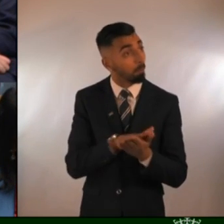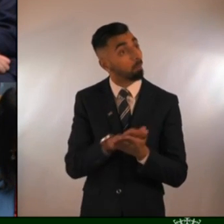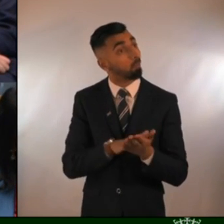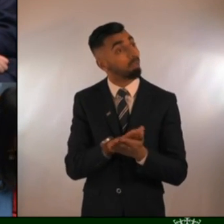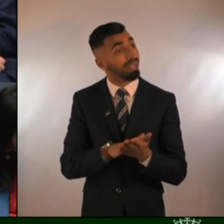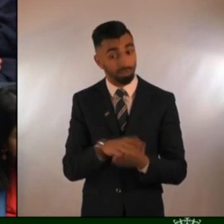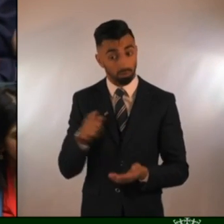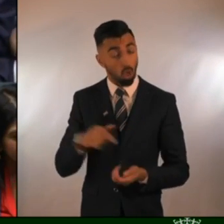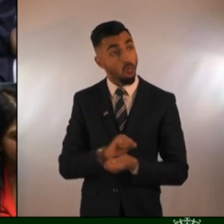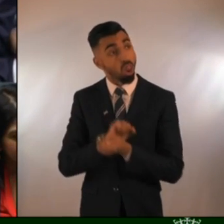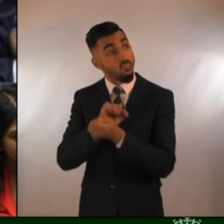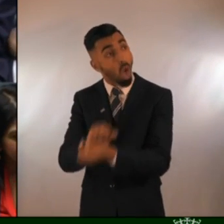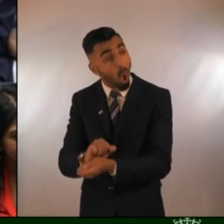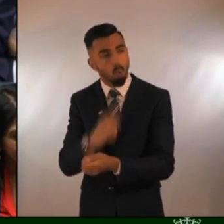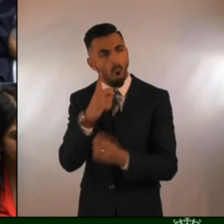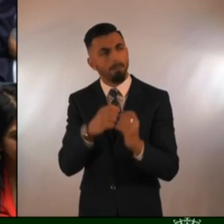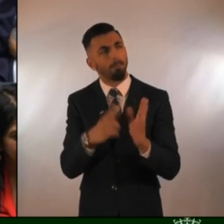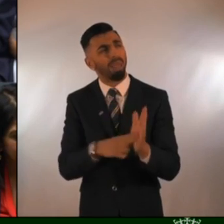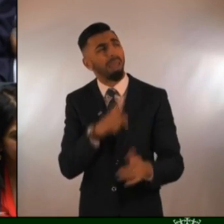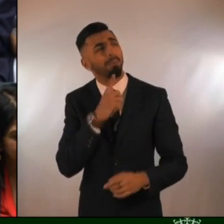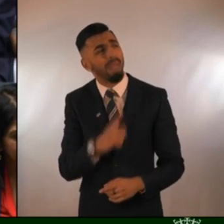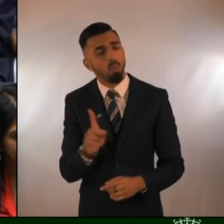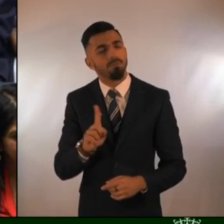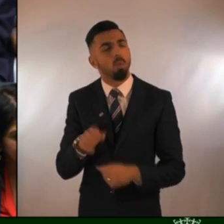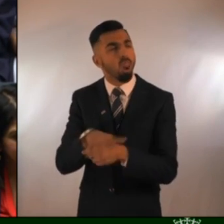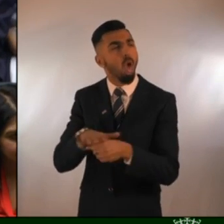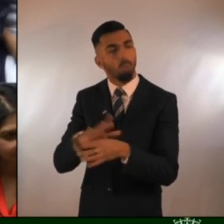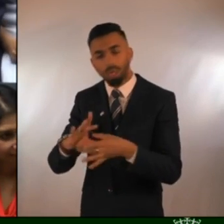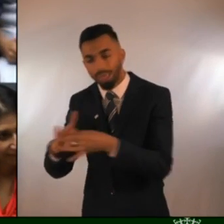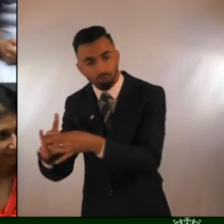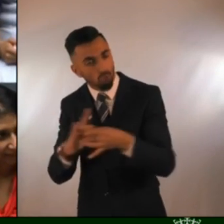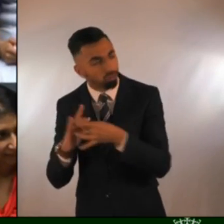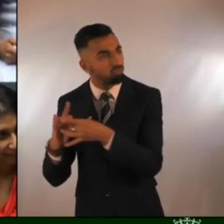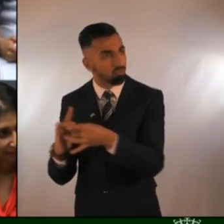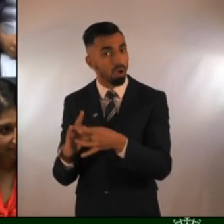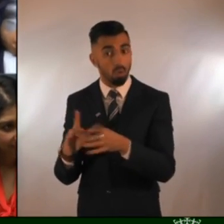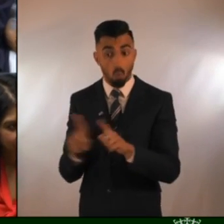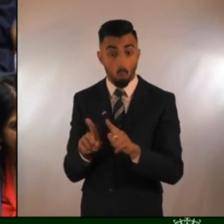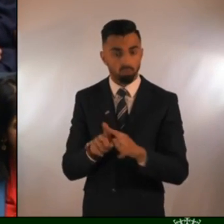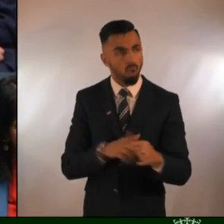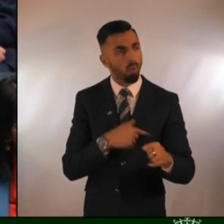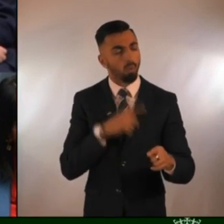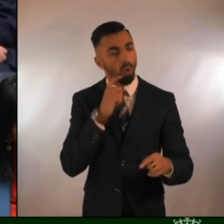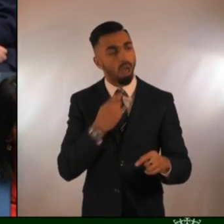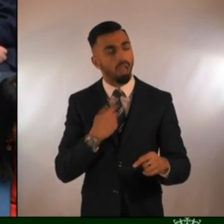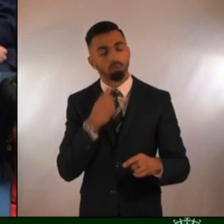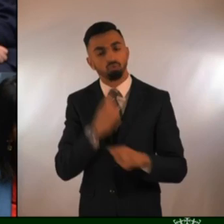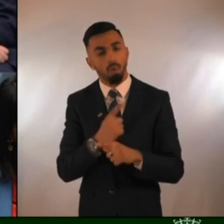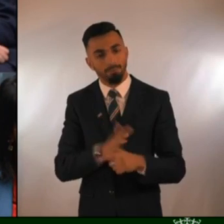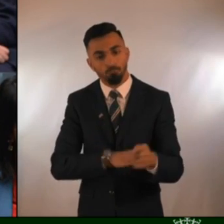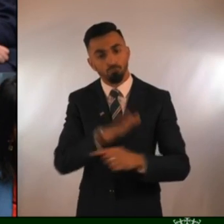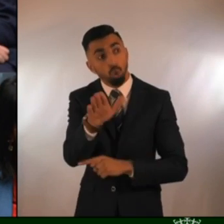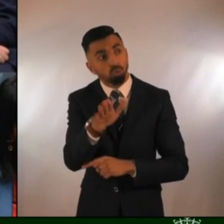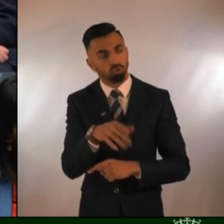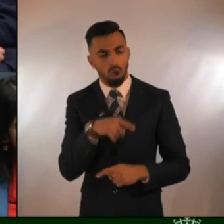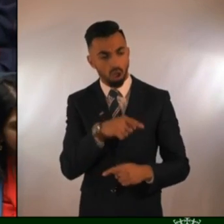of discounted loans for local infrastructure and consulting on the future of the Public Works Loan Board. I'm confirming nearly